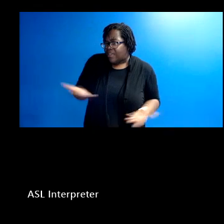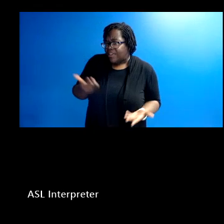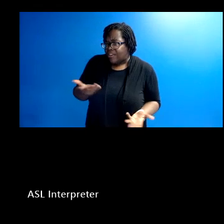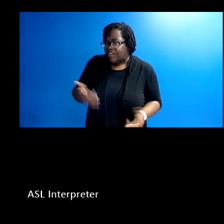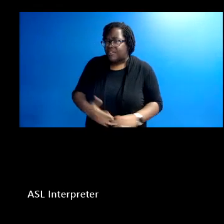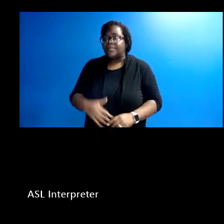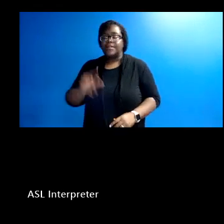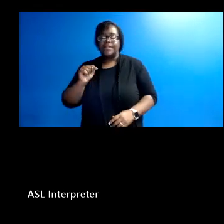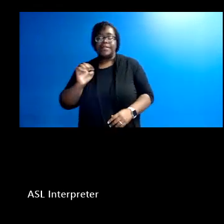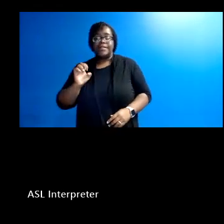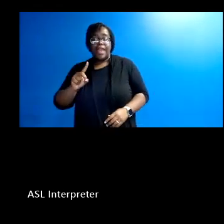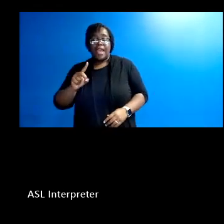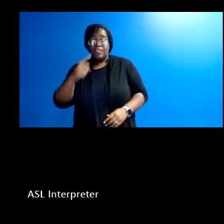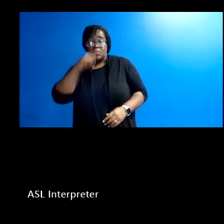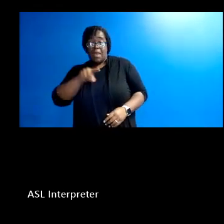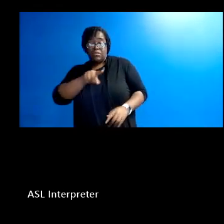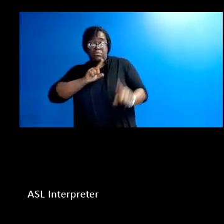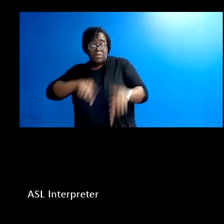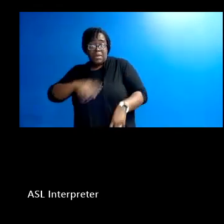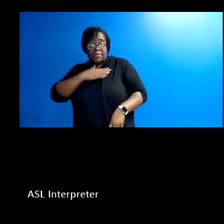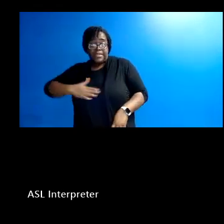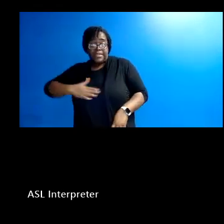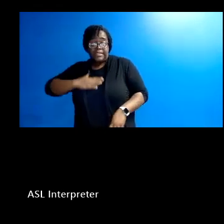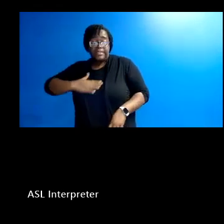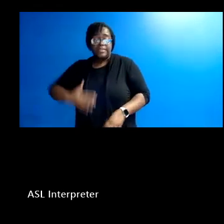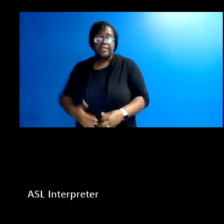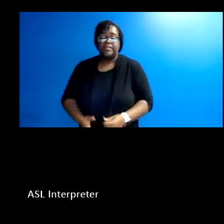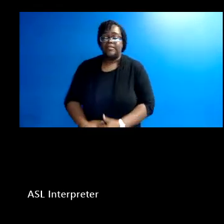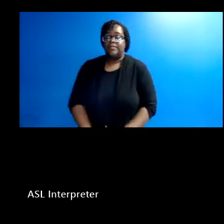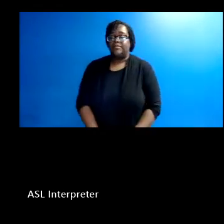Ted, I'm going to ask you to respond to that one.